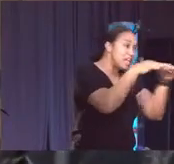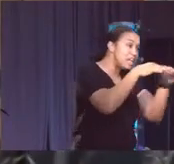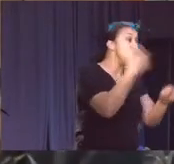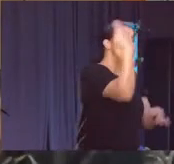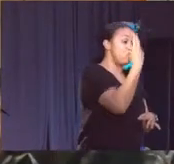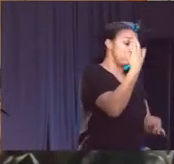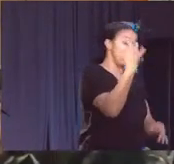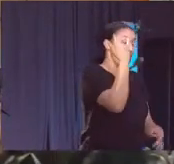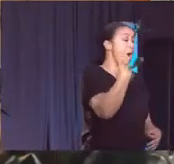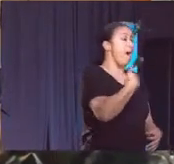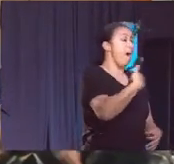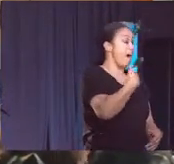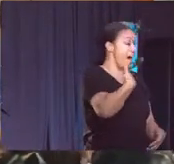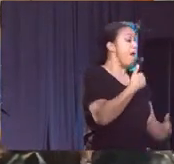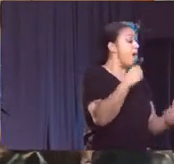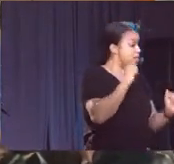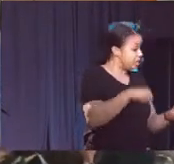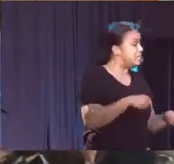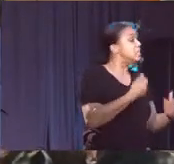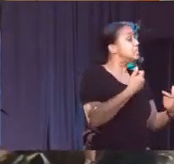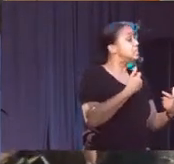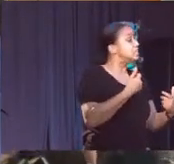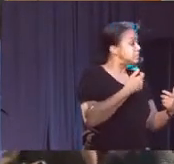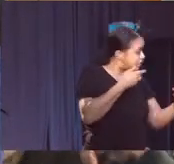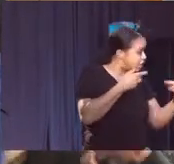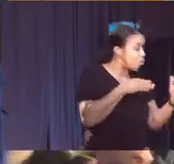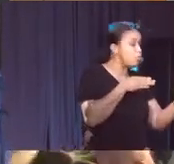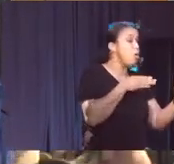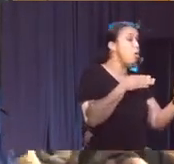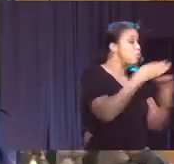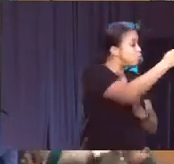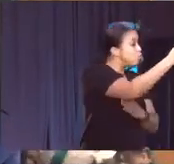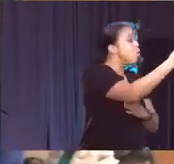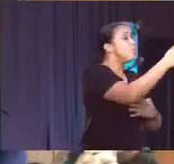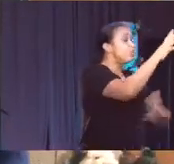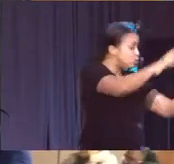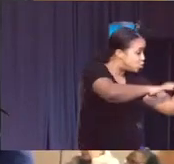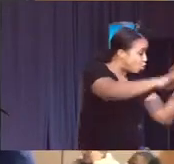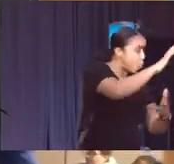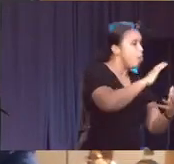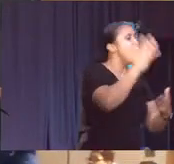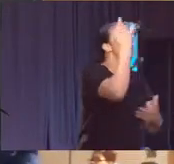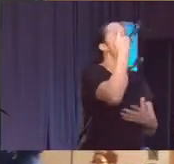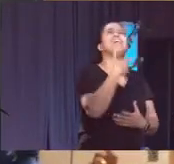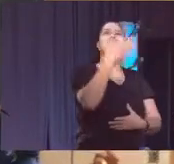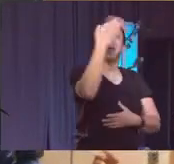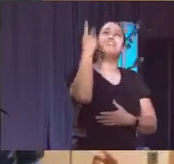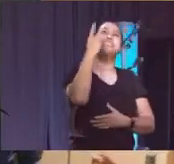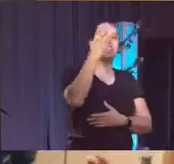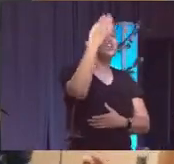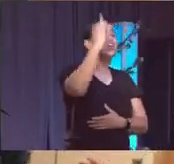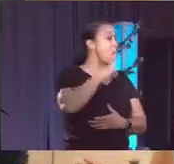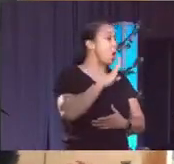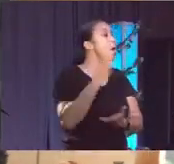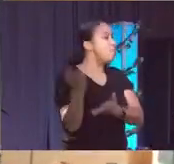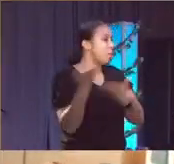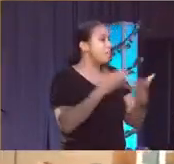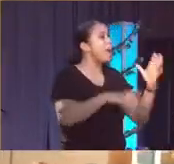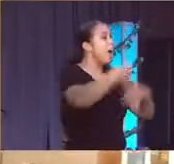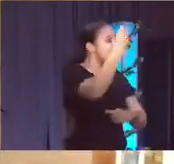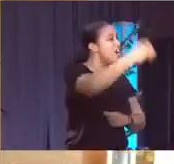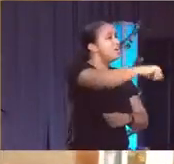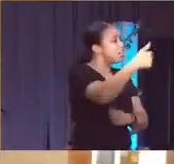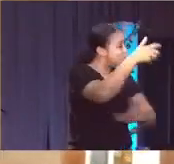I still am able to go through the storm that I'm in is because I seen God bring me out of another storm.